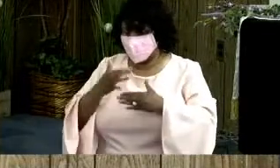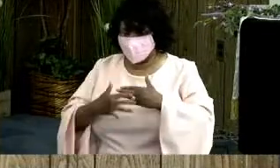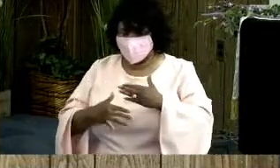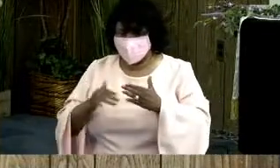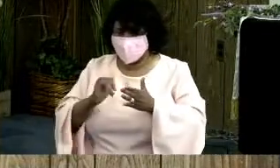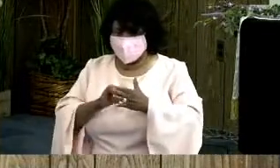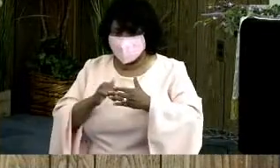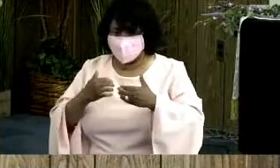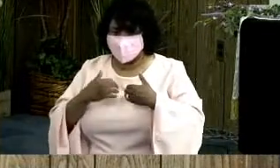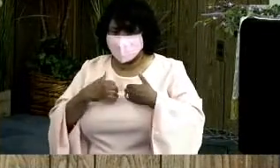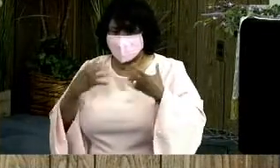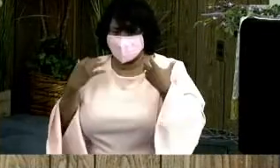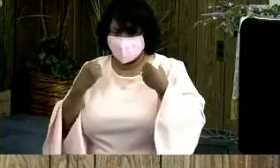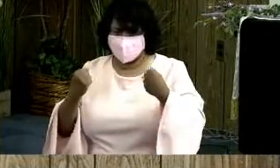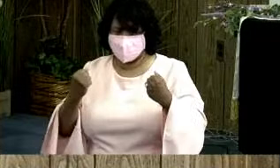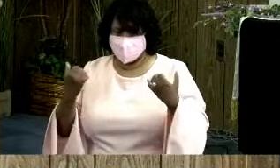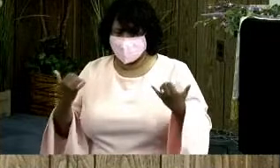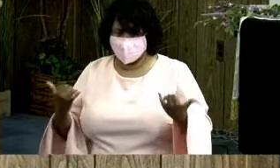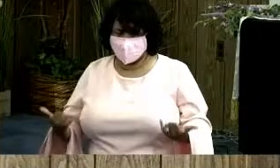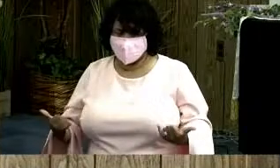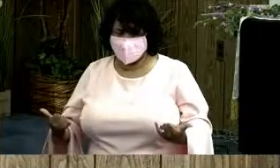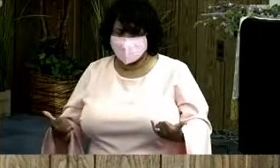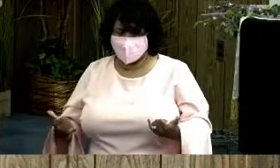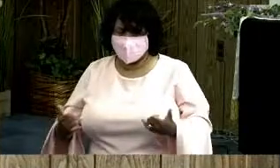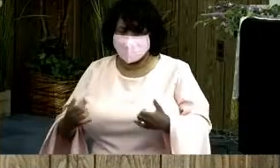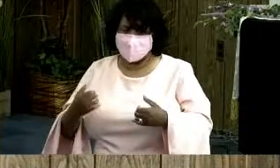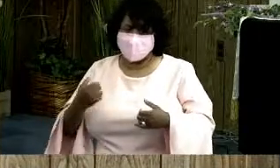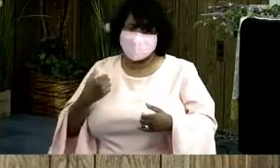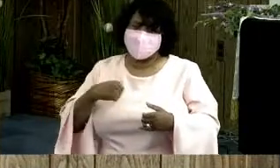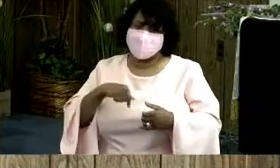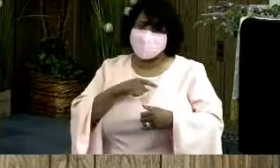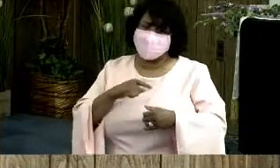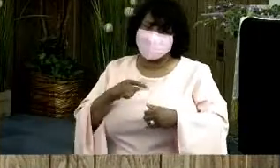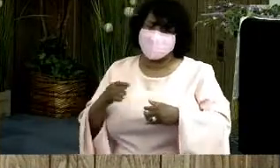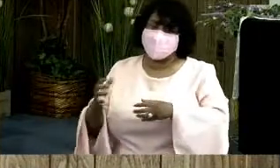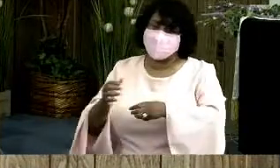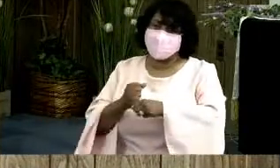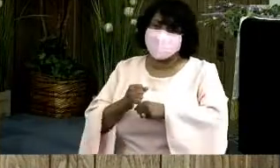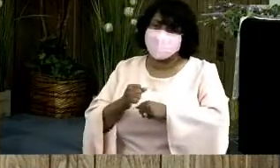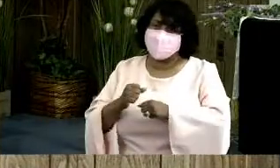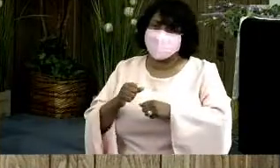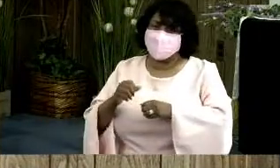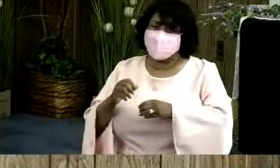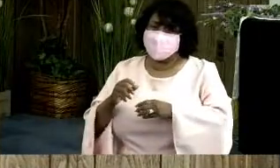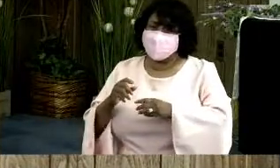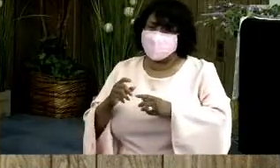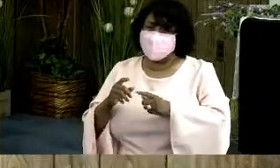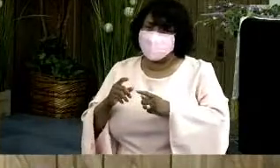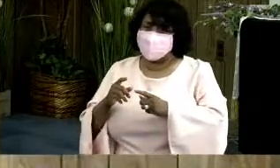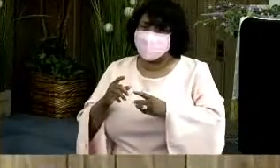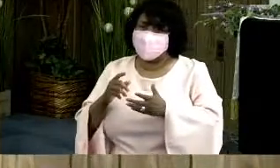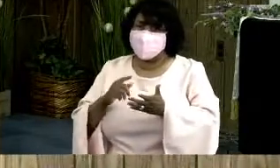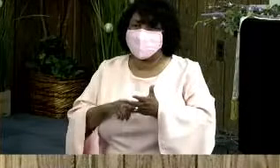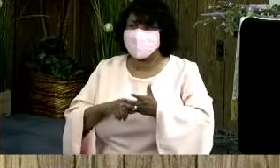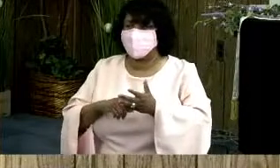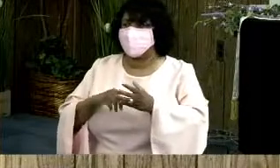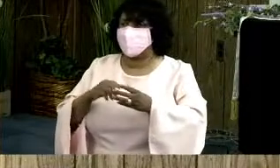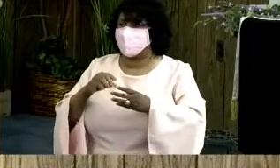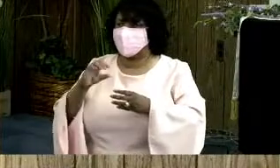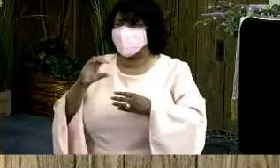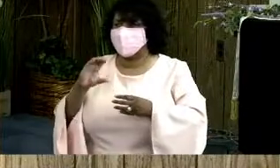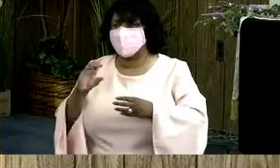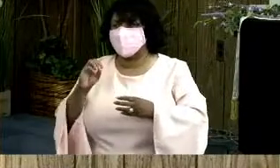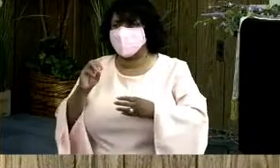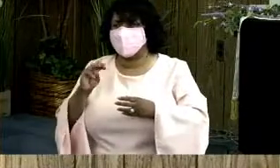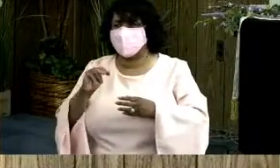And today, in remembrance of him, we will take this communion, Father. Again, we thank you. We thank you for